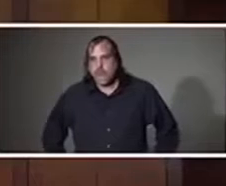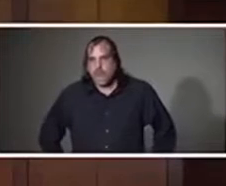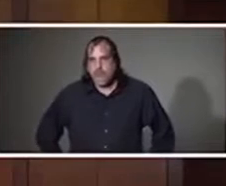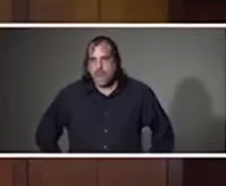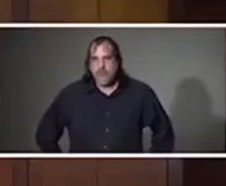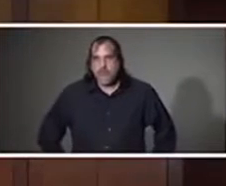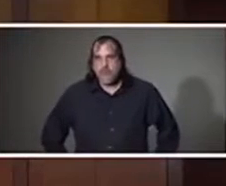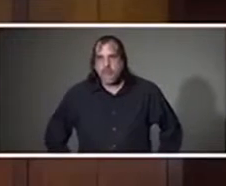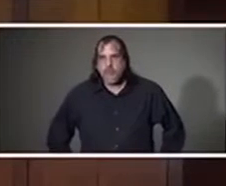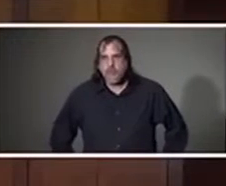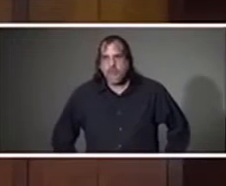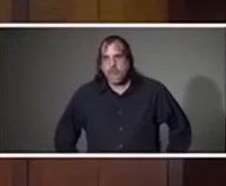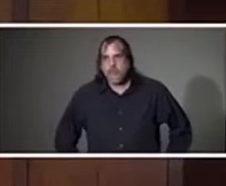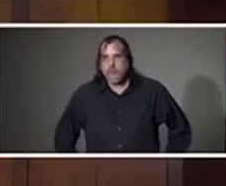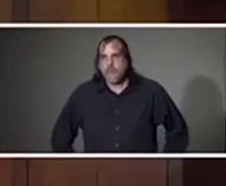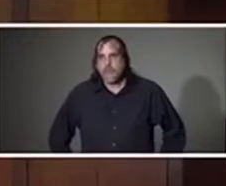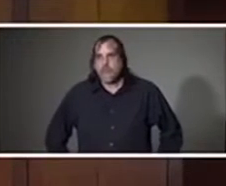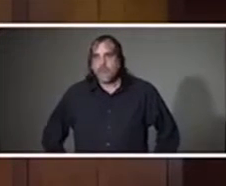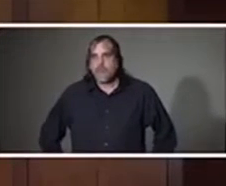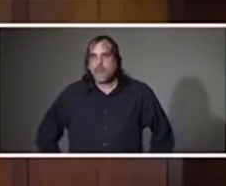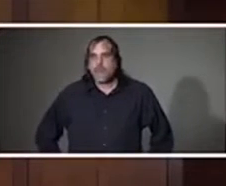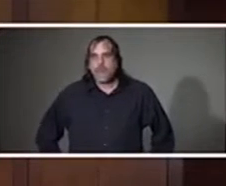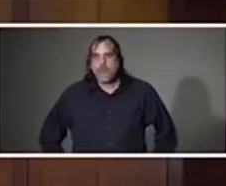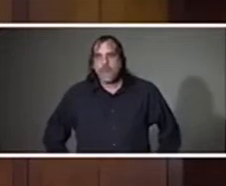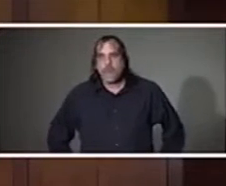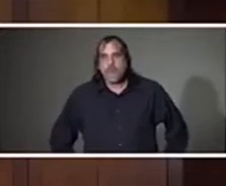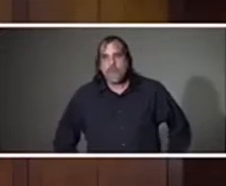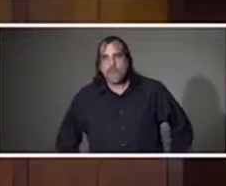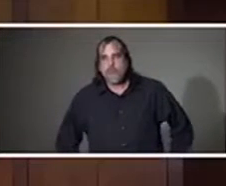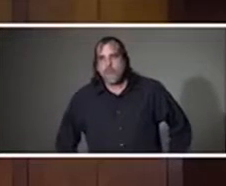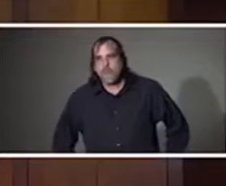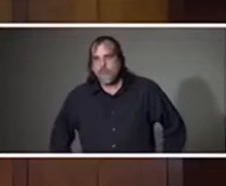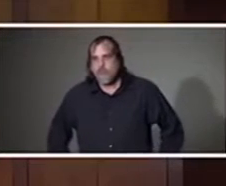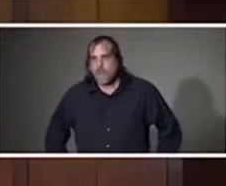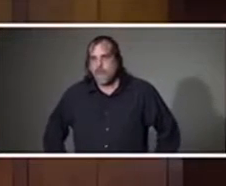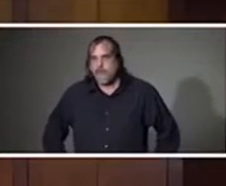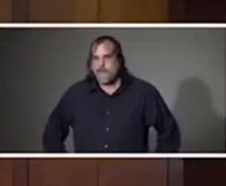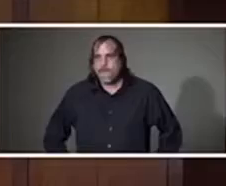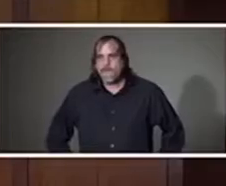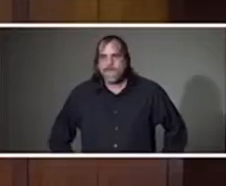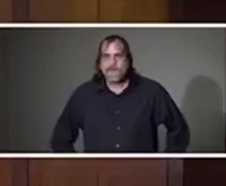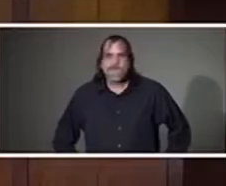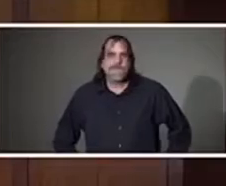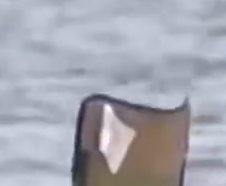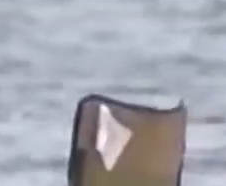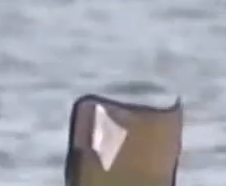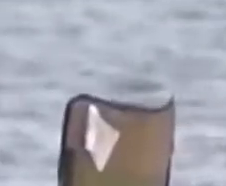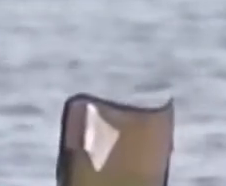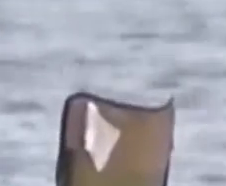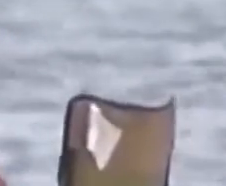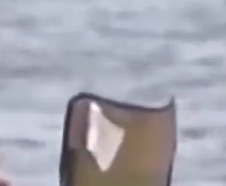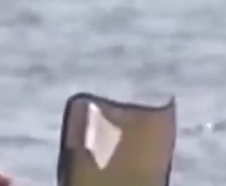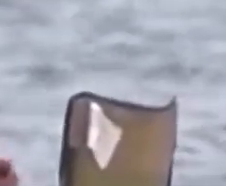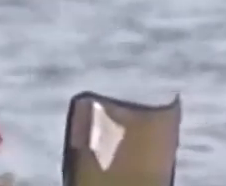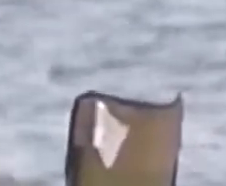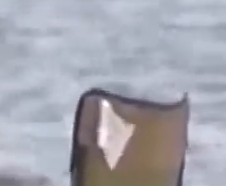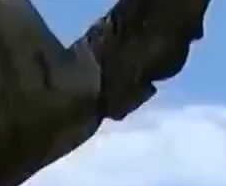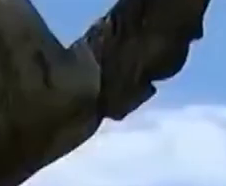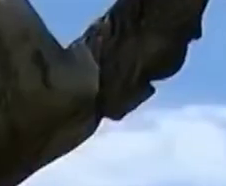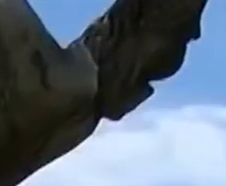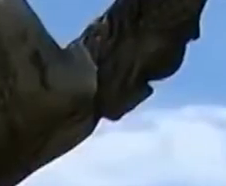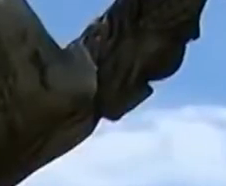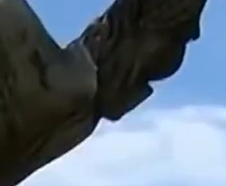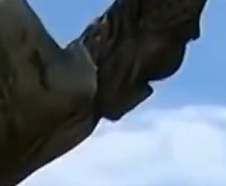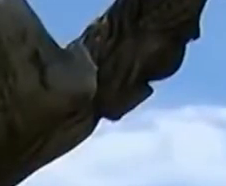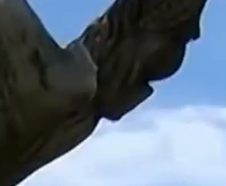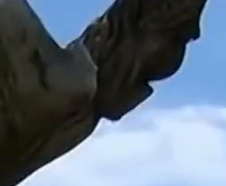in place by seven days. Some of the rules are changing, though. The governor is allowing beaches and lakes to reopen as long as people keep